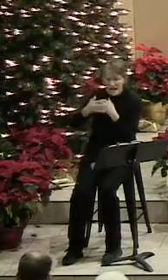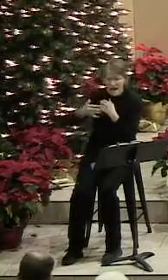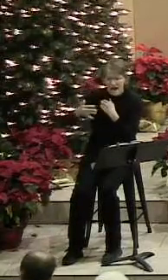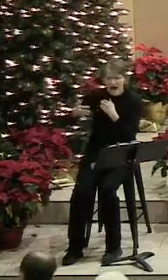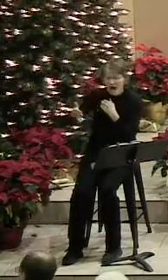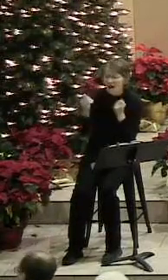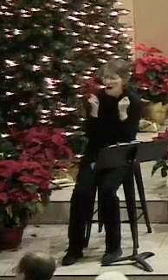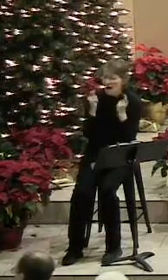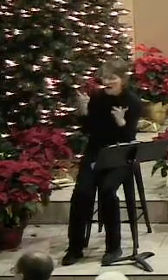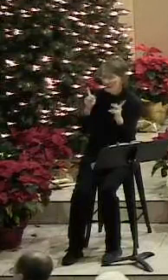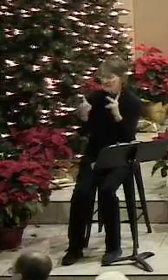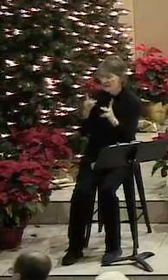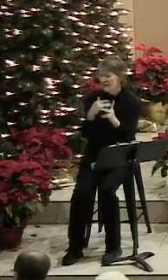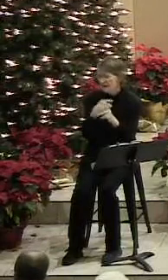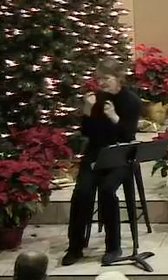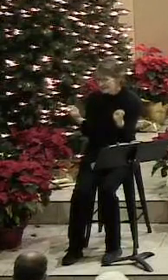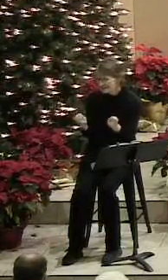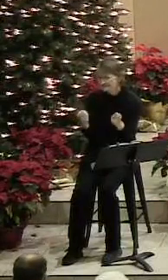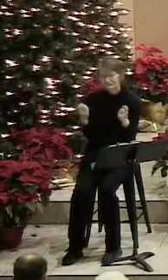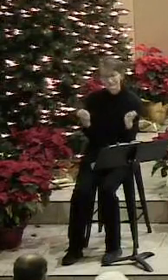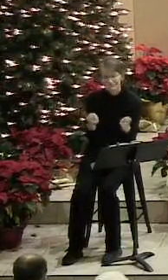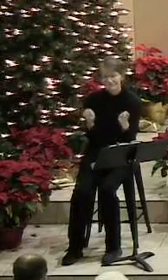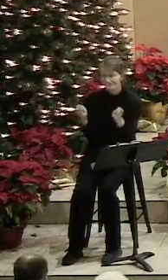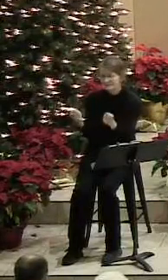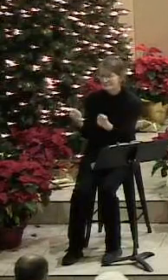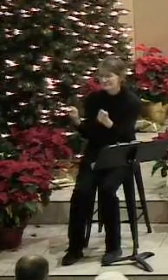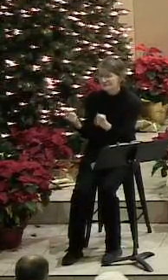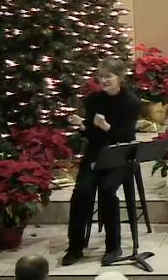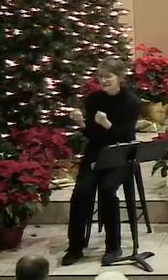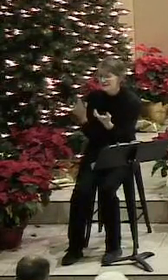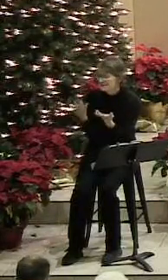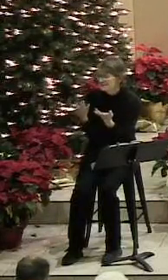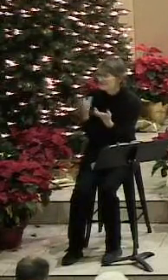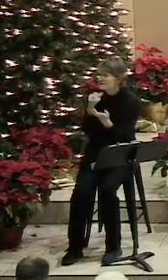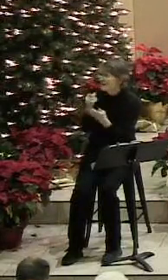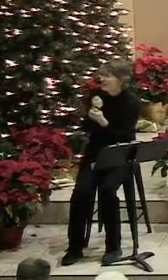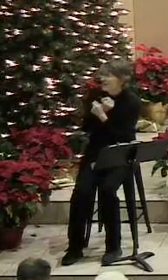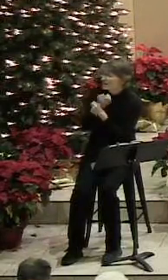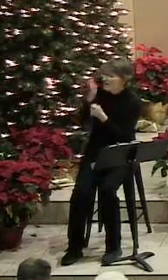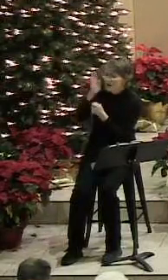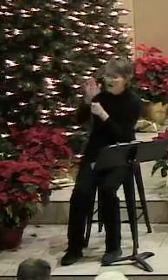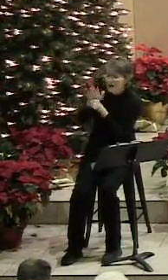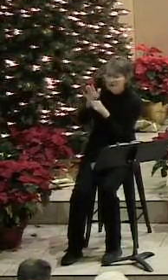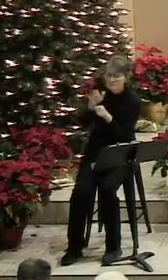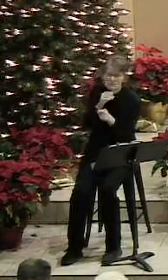Every sin that has been a lack of love towards God or a lack of love towards neighbor.